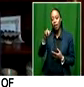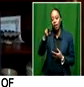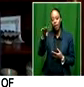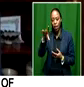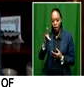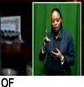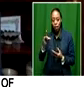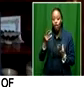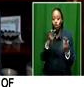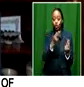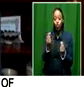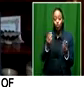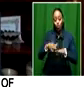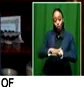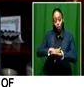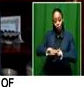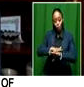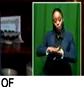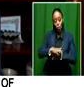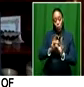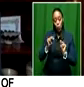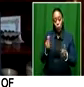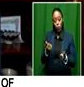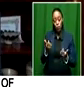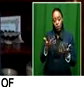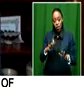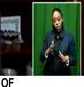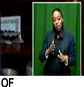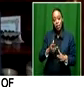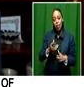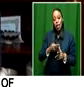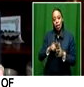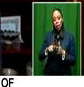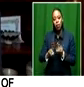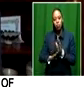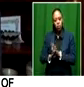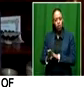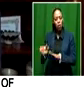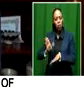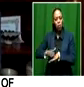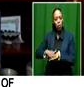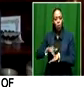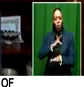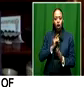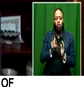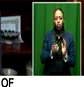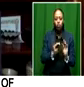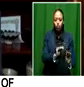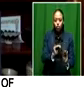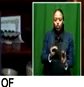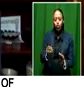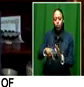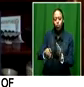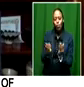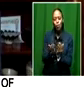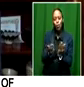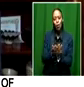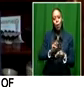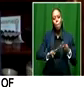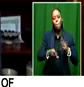this foundation work, and that work is growing. Just skilling primary school mathematics